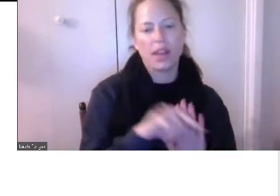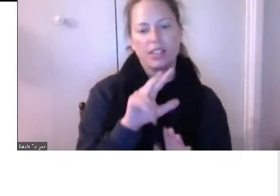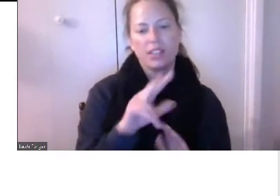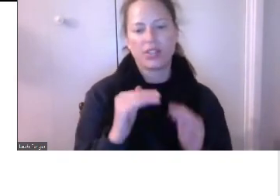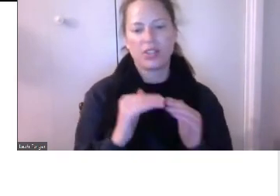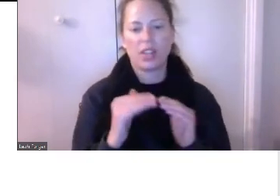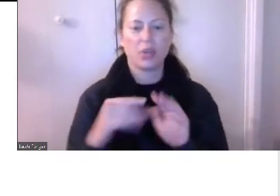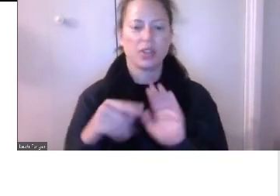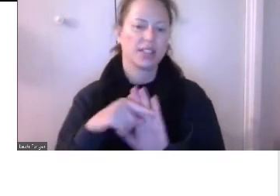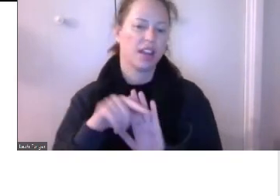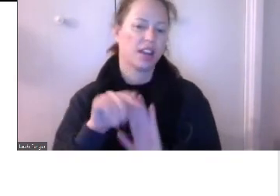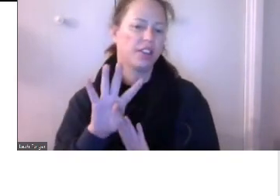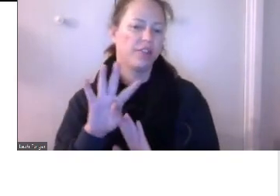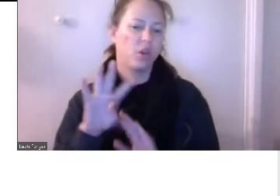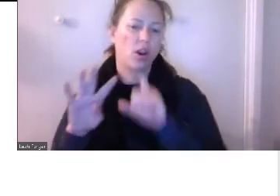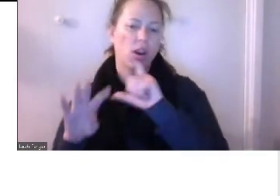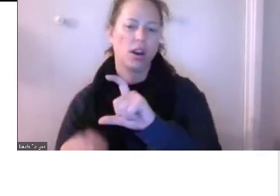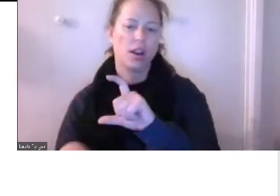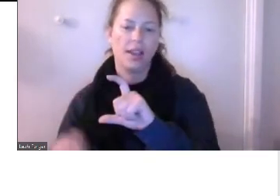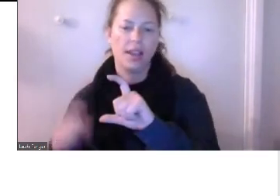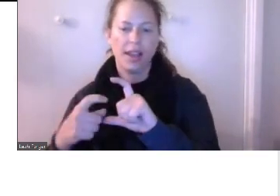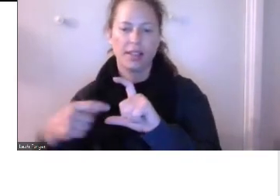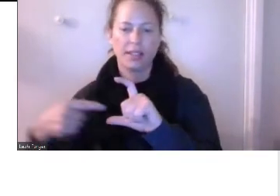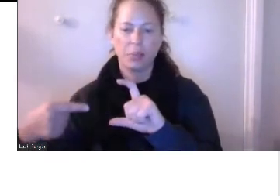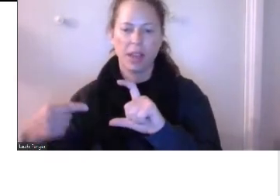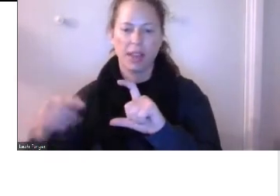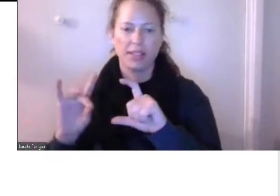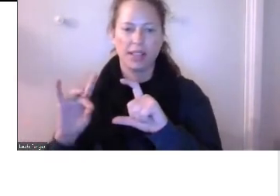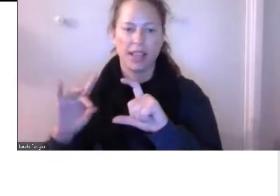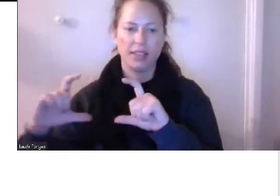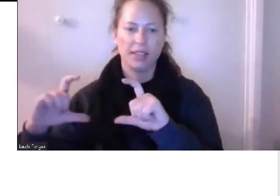X minus x1, which is 8.